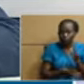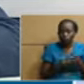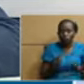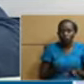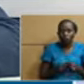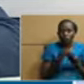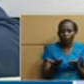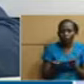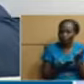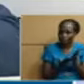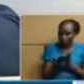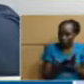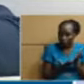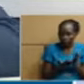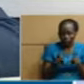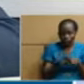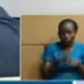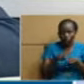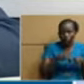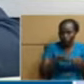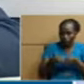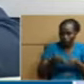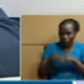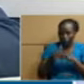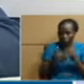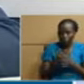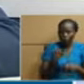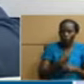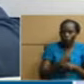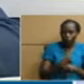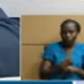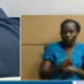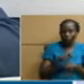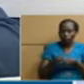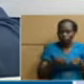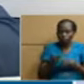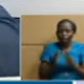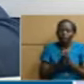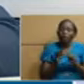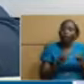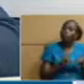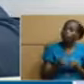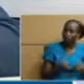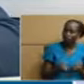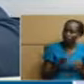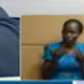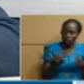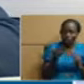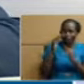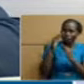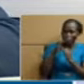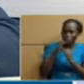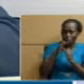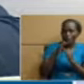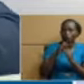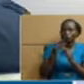the service, we regulate and supervise the operations, the administration and management. The primary objective is to protect the